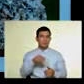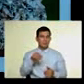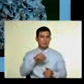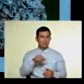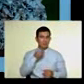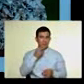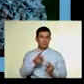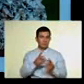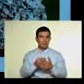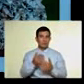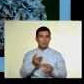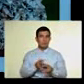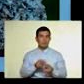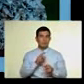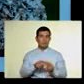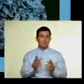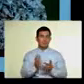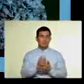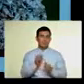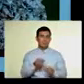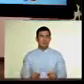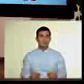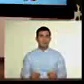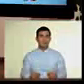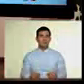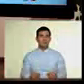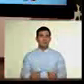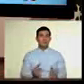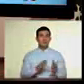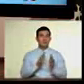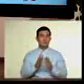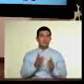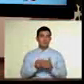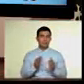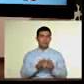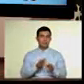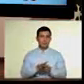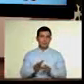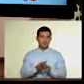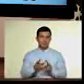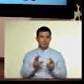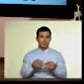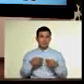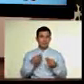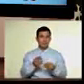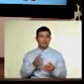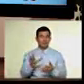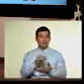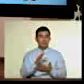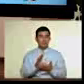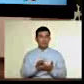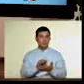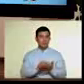orqali darhol to'g'ri javobni topgansiz degan umiddaman. Ana endi mustaqil bajarish uchun topshiriqni belgilab